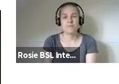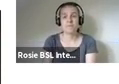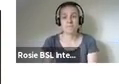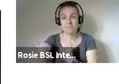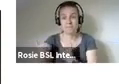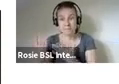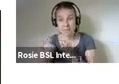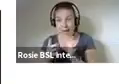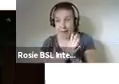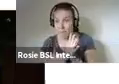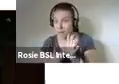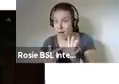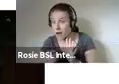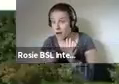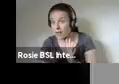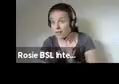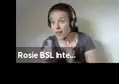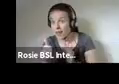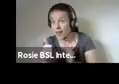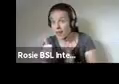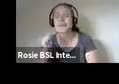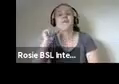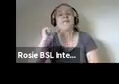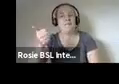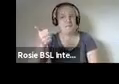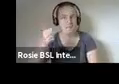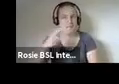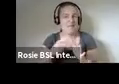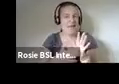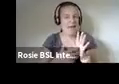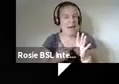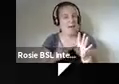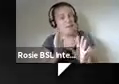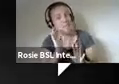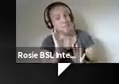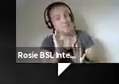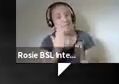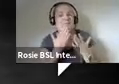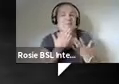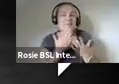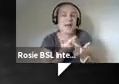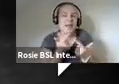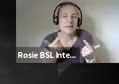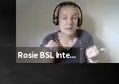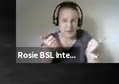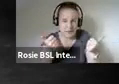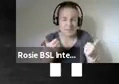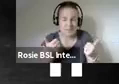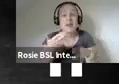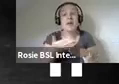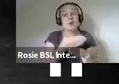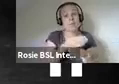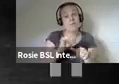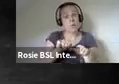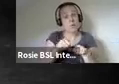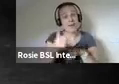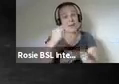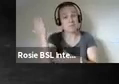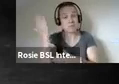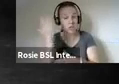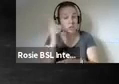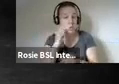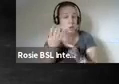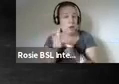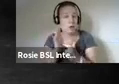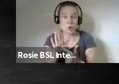Do we have Emma? Yes, hopefully Yes. you've got, yeah, lovely. Got you. Thanks so much, Ingrid. Okay, so before our next presentation, we're going to